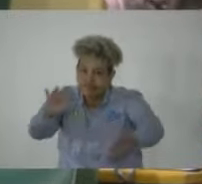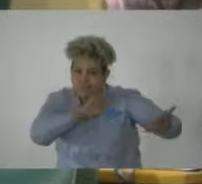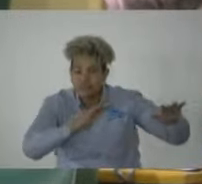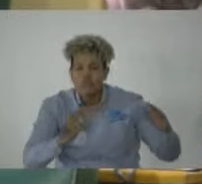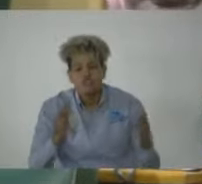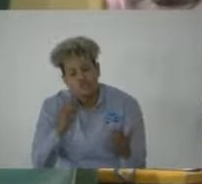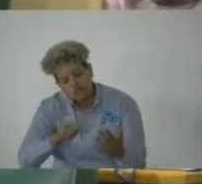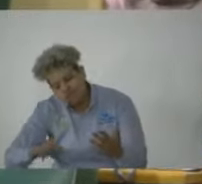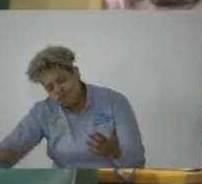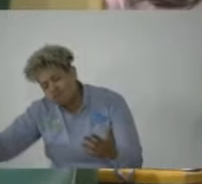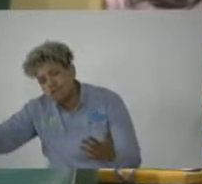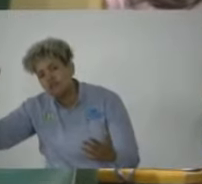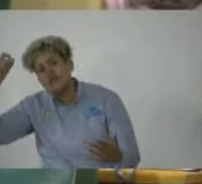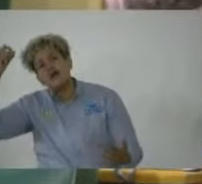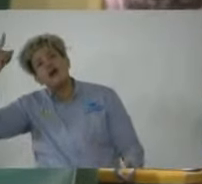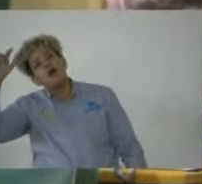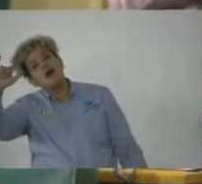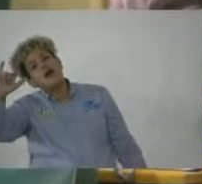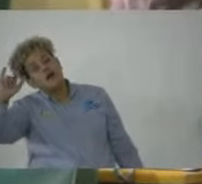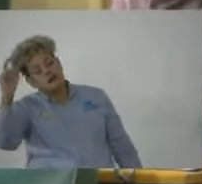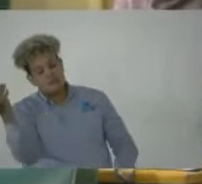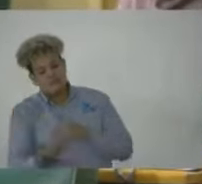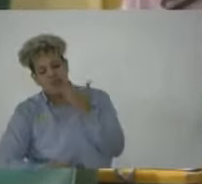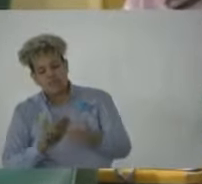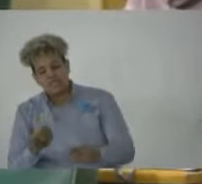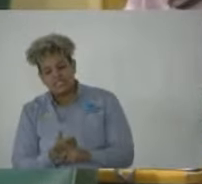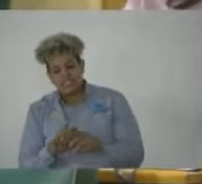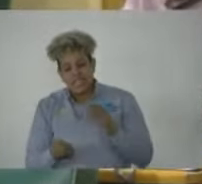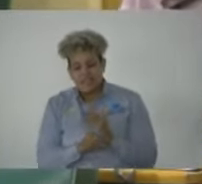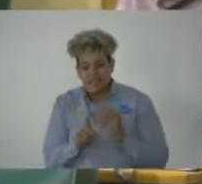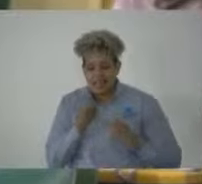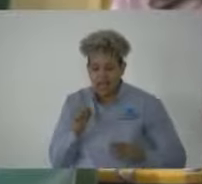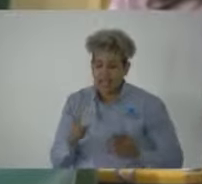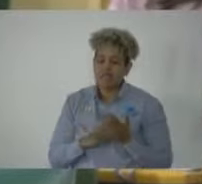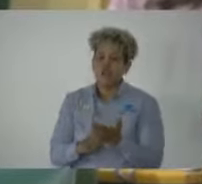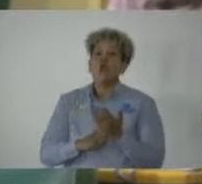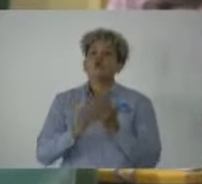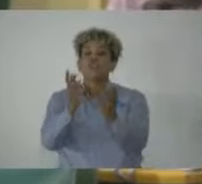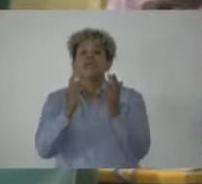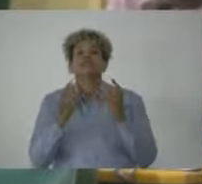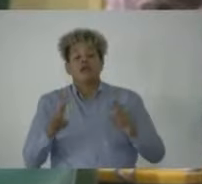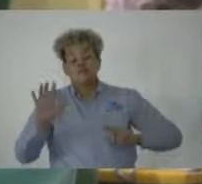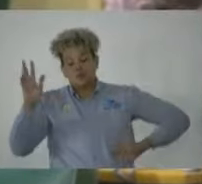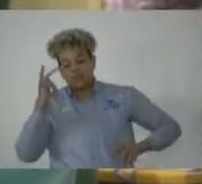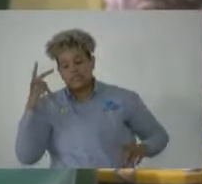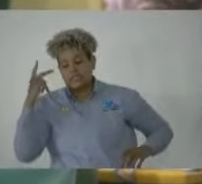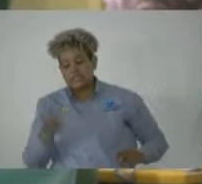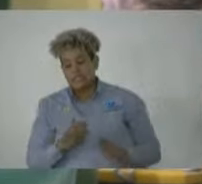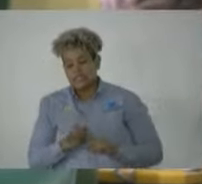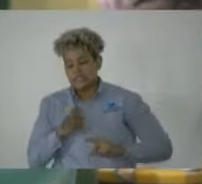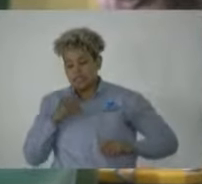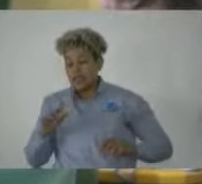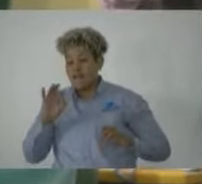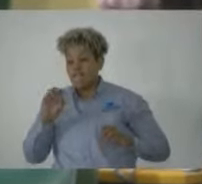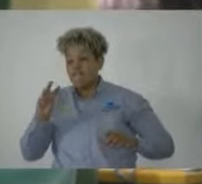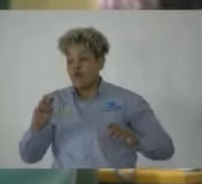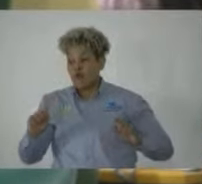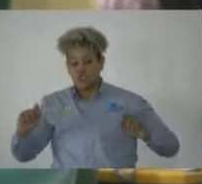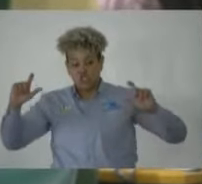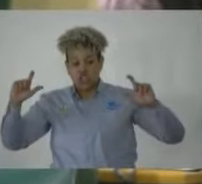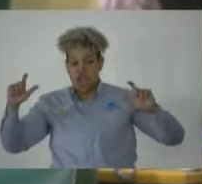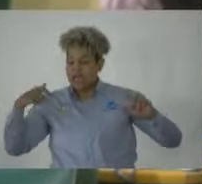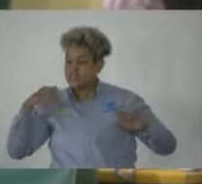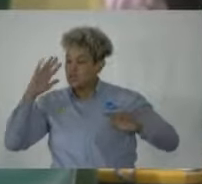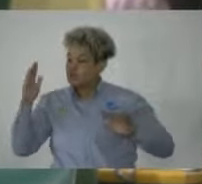consumption and understanding, the process that of renegotiation, and you'll see the flow chart, and